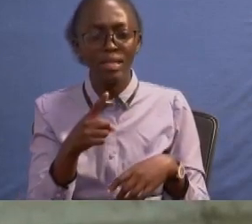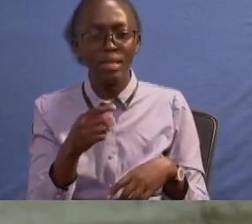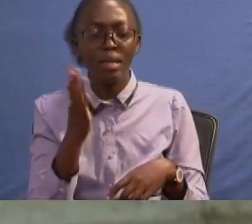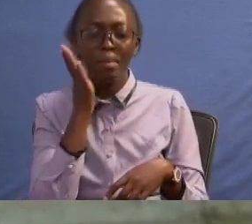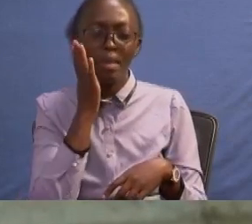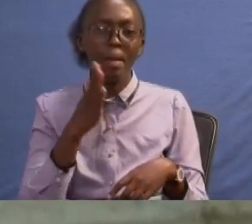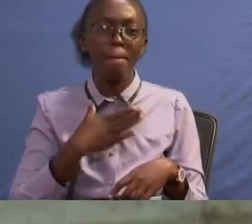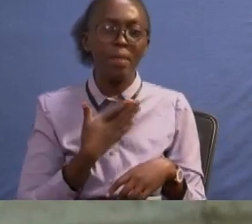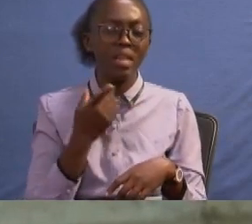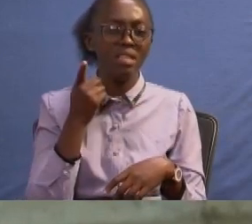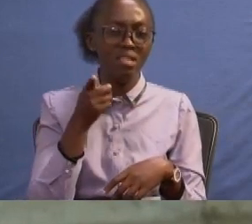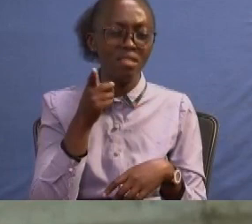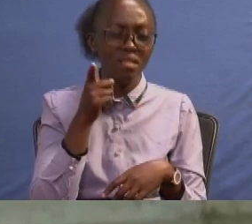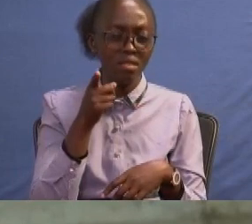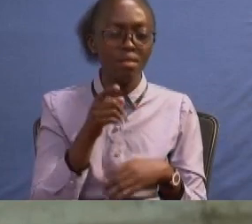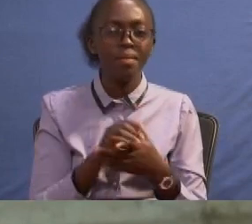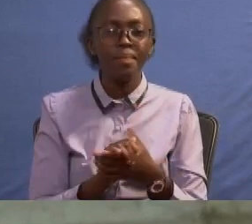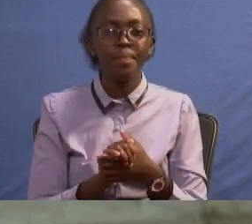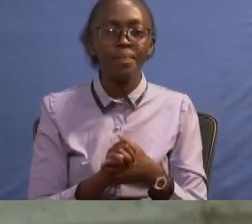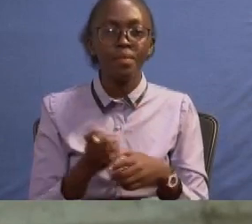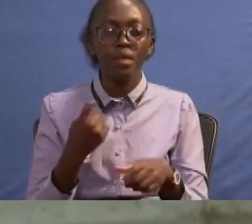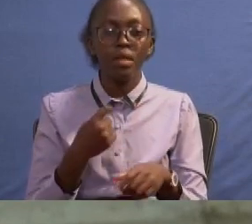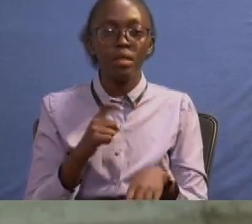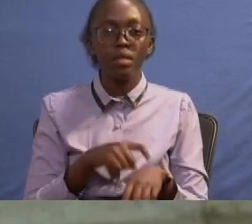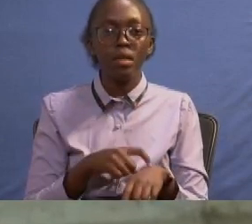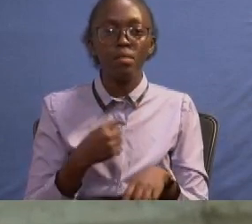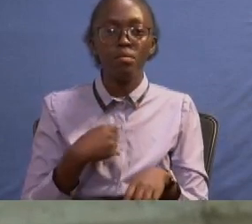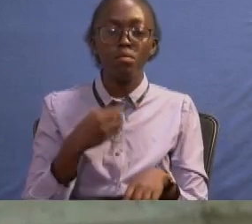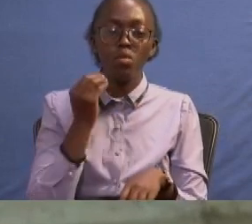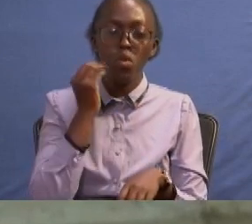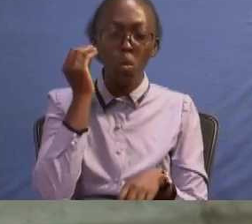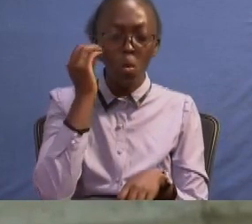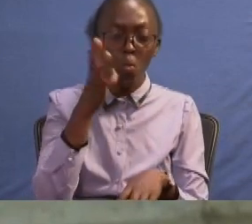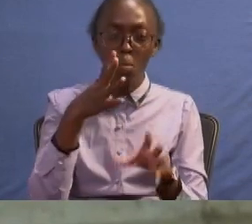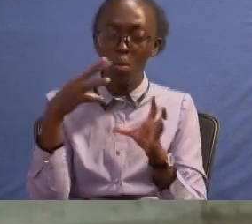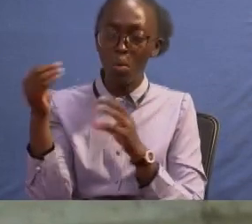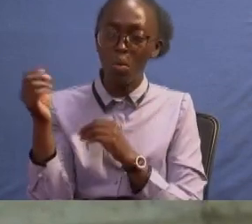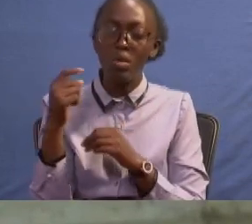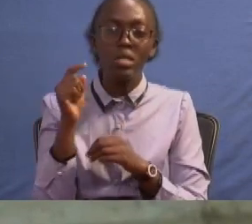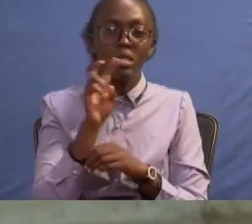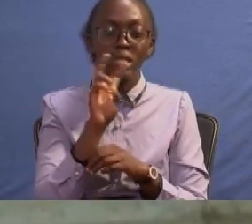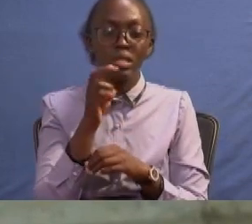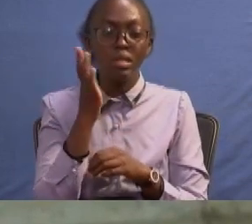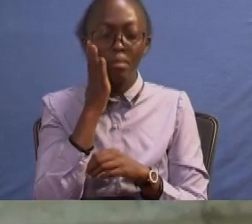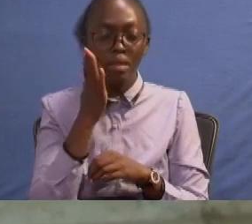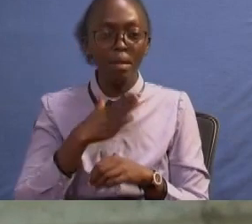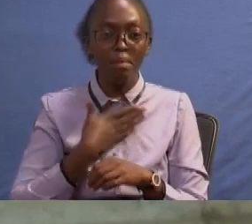incident. And when I went home and I saw my mom in tears, I wanted to